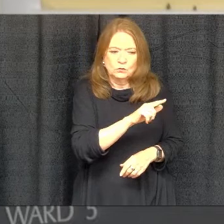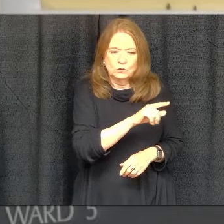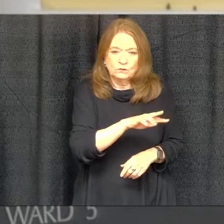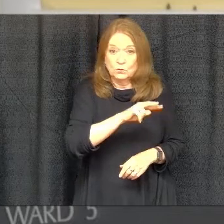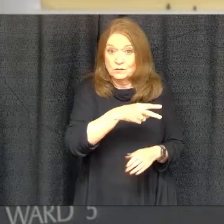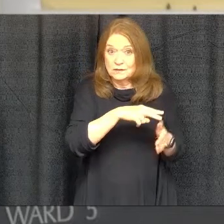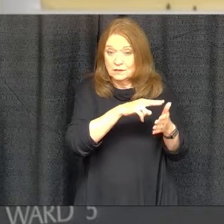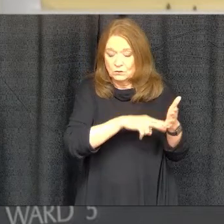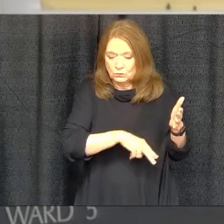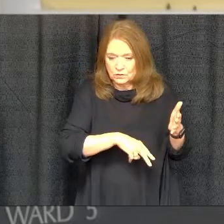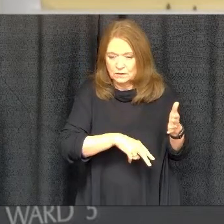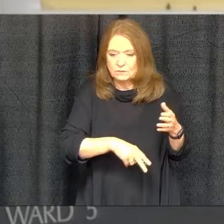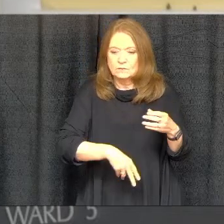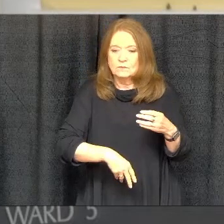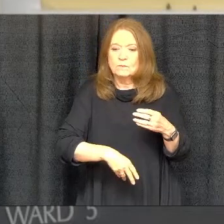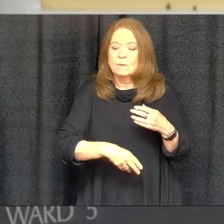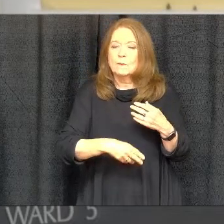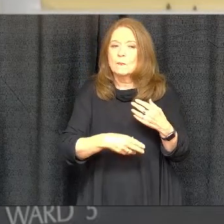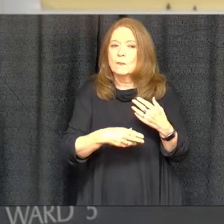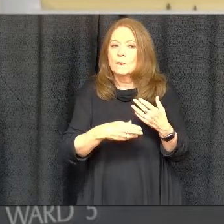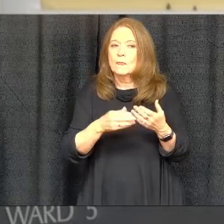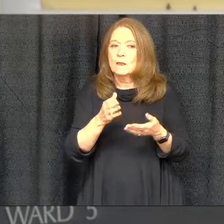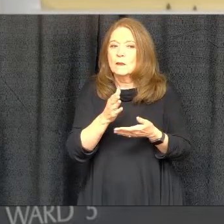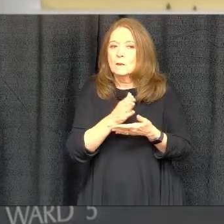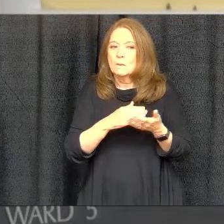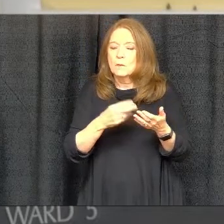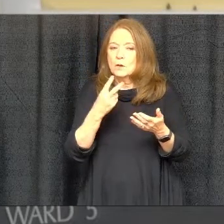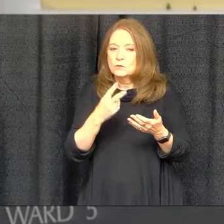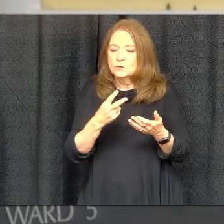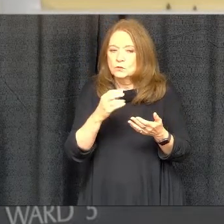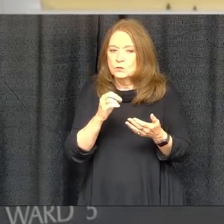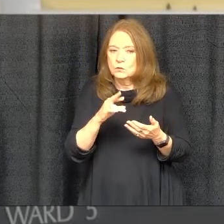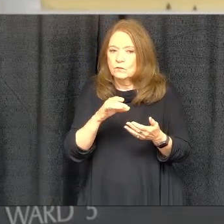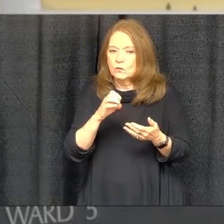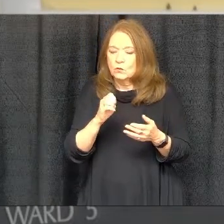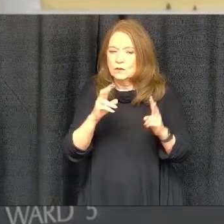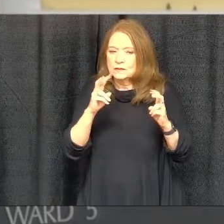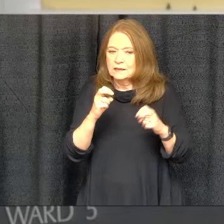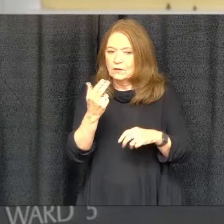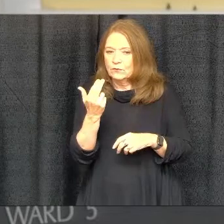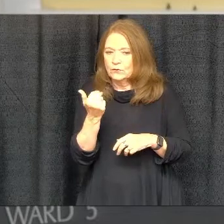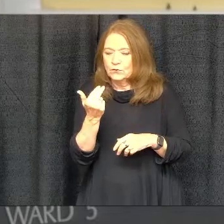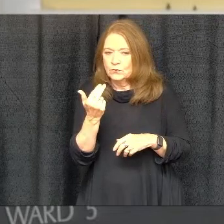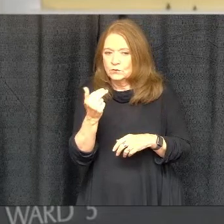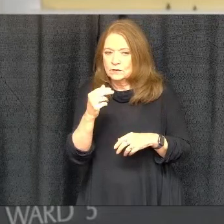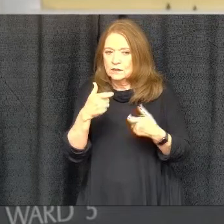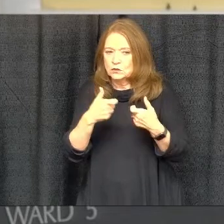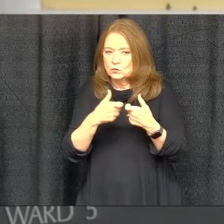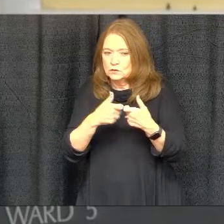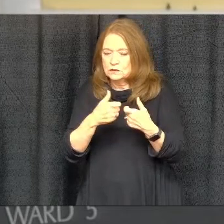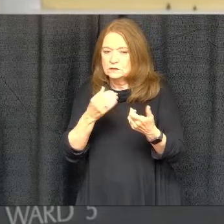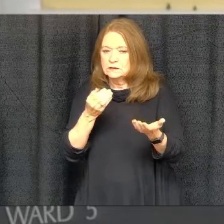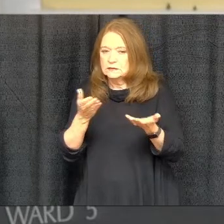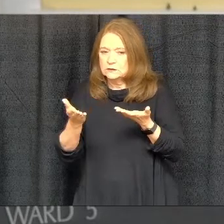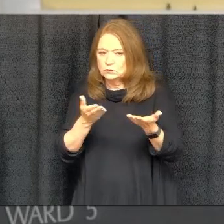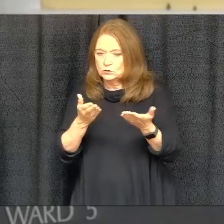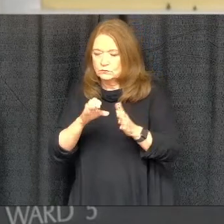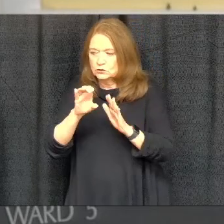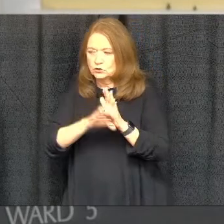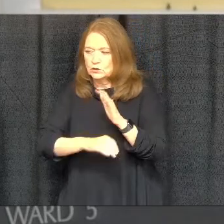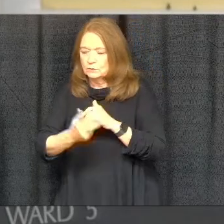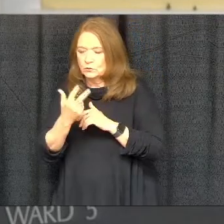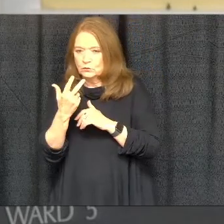reading, amending Part 2, Code of Ordinances, Title 13, Utilities and Service, Chapter